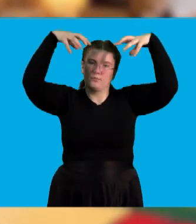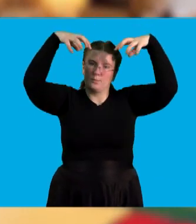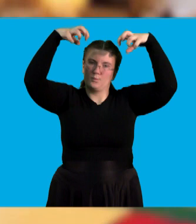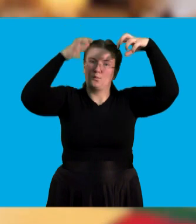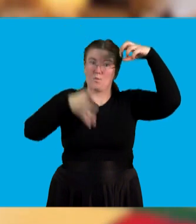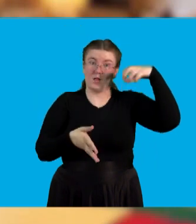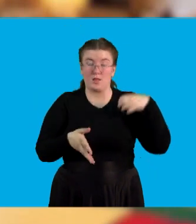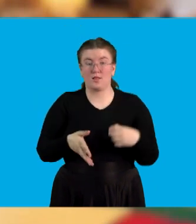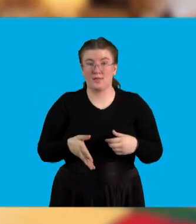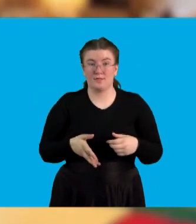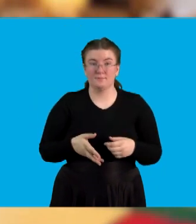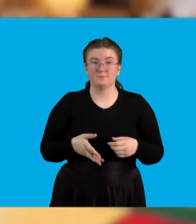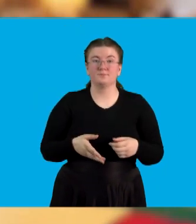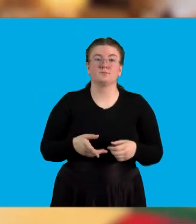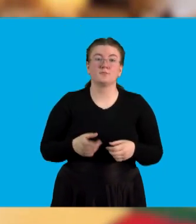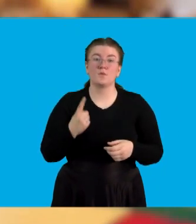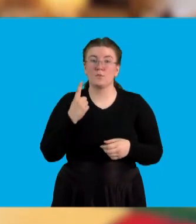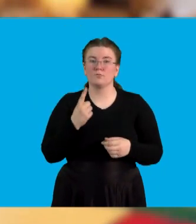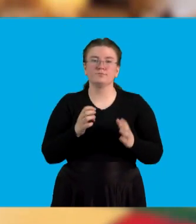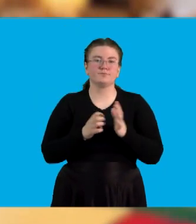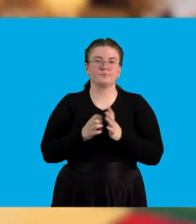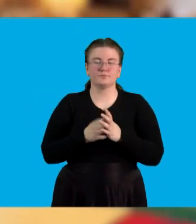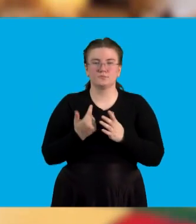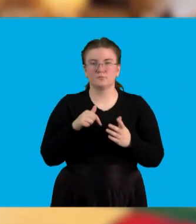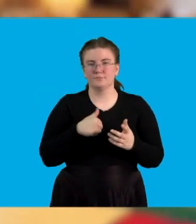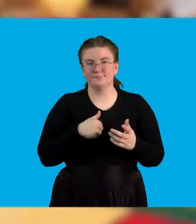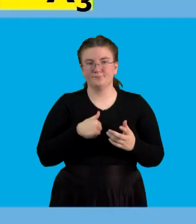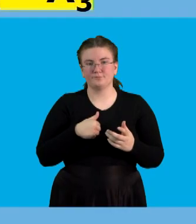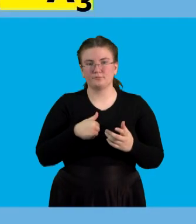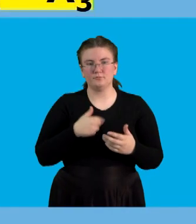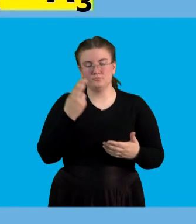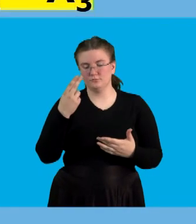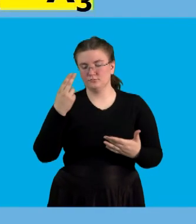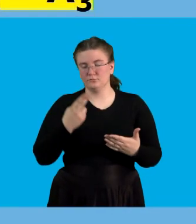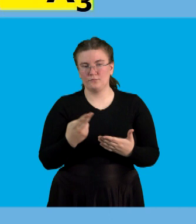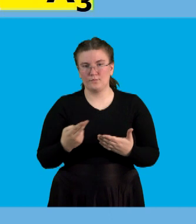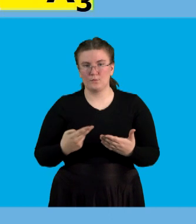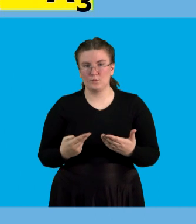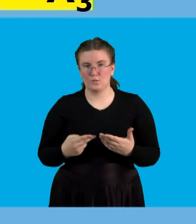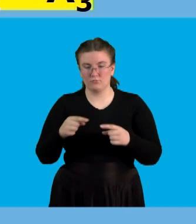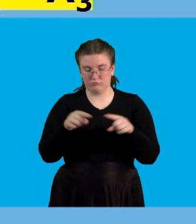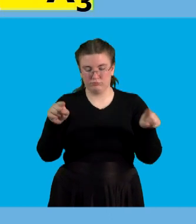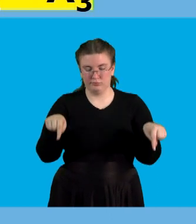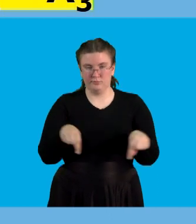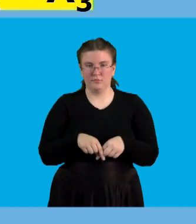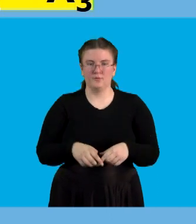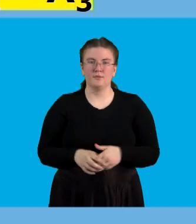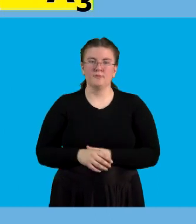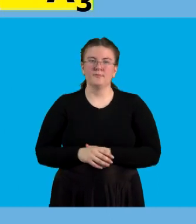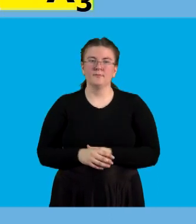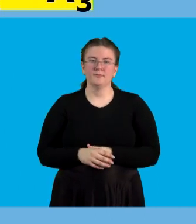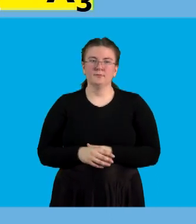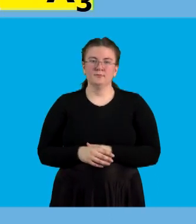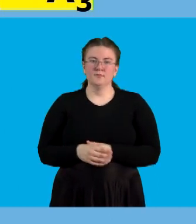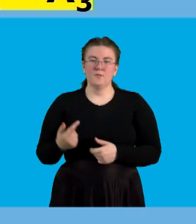light bulbs you add onto the circuit, so the brightness of if we now drawing a circuit,